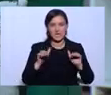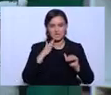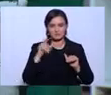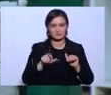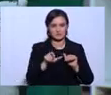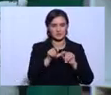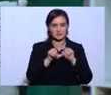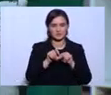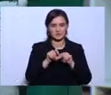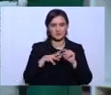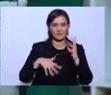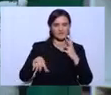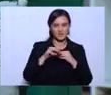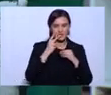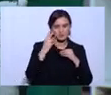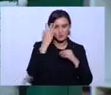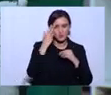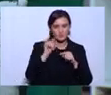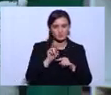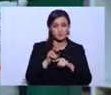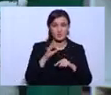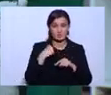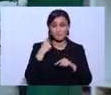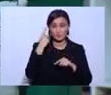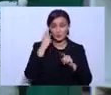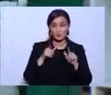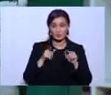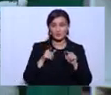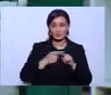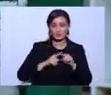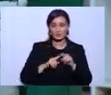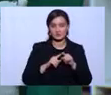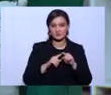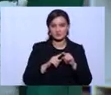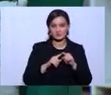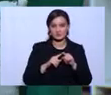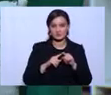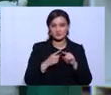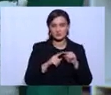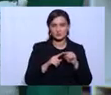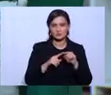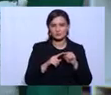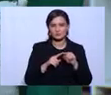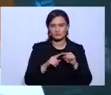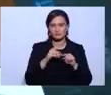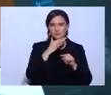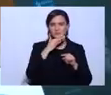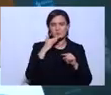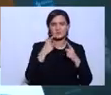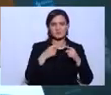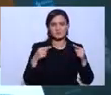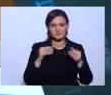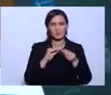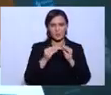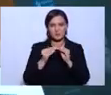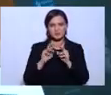is quite deceiving because, of course, they also encounter many troubles and dangers along this river. Yes, and there